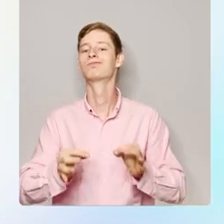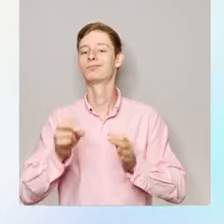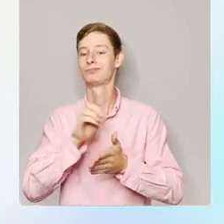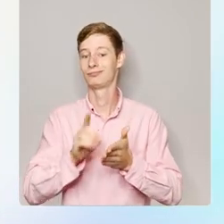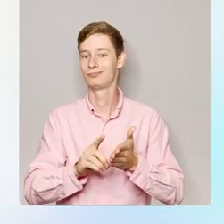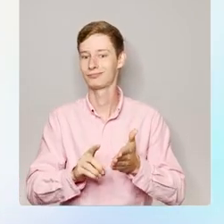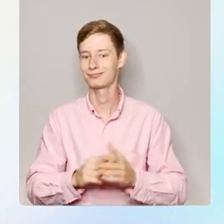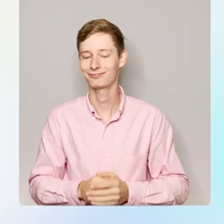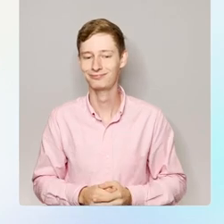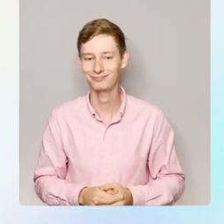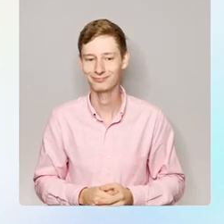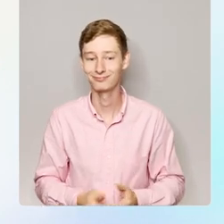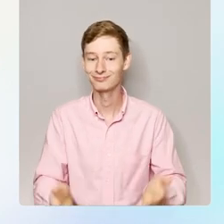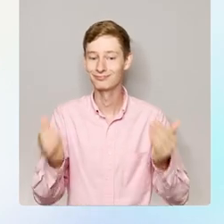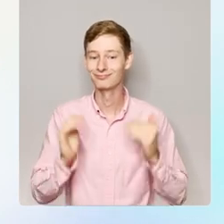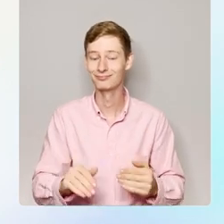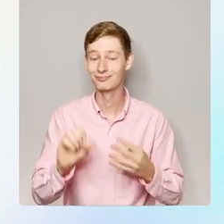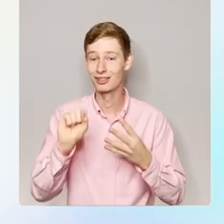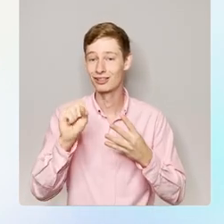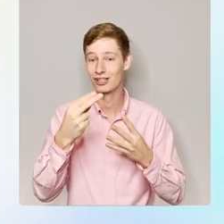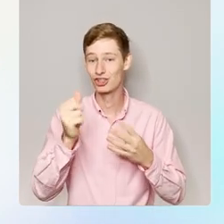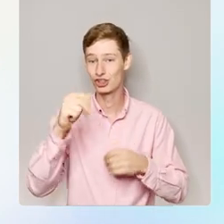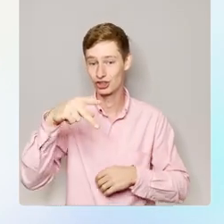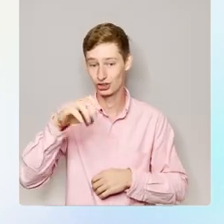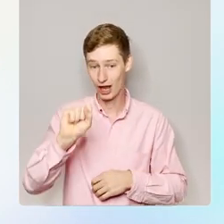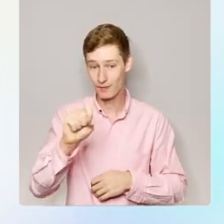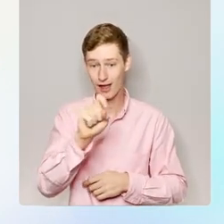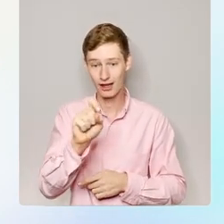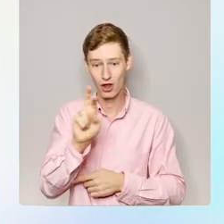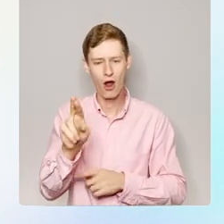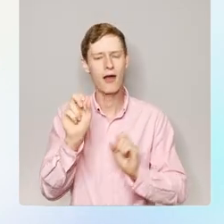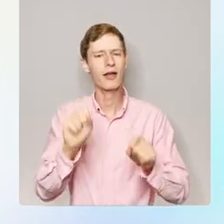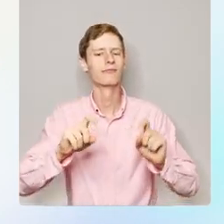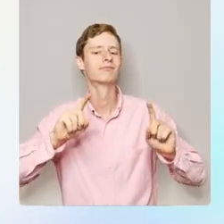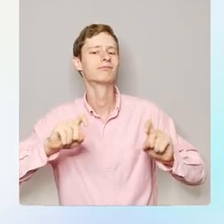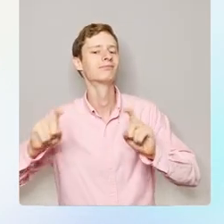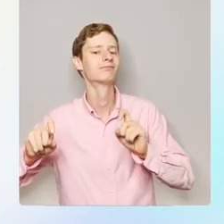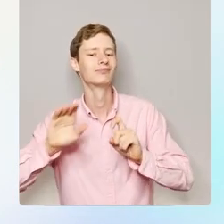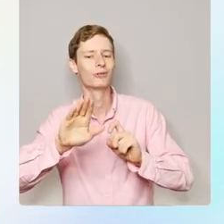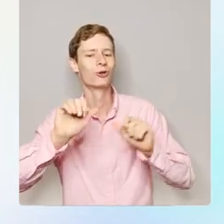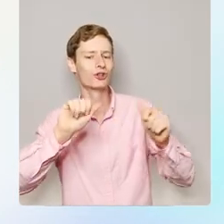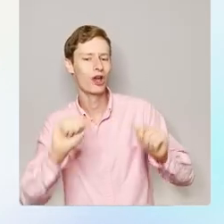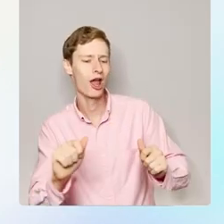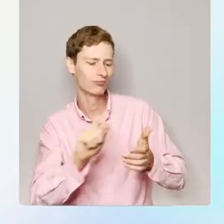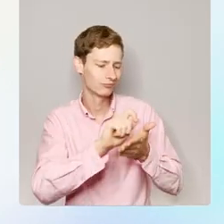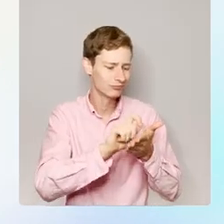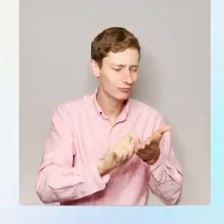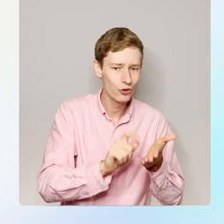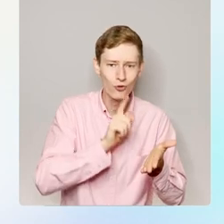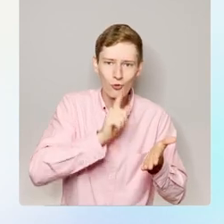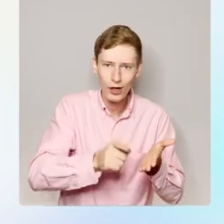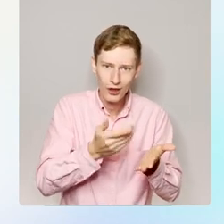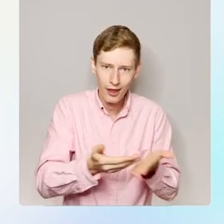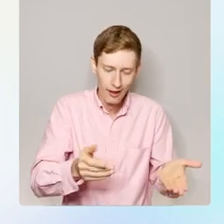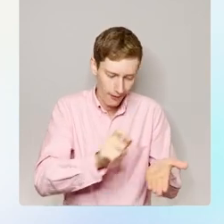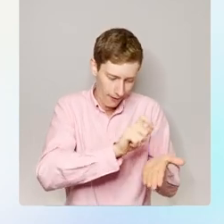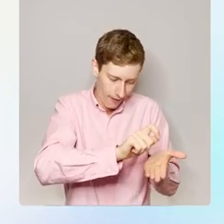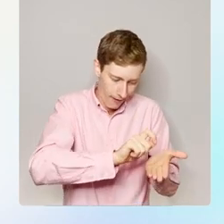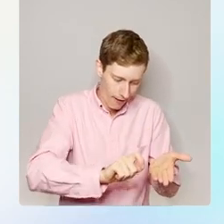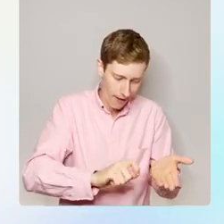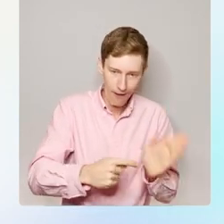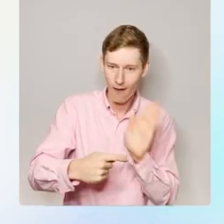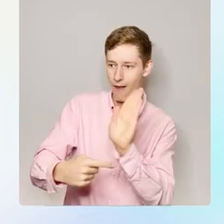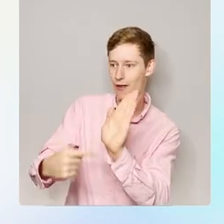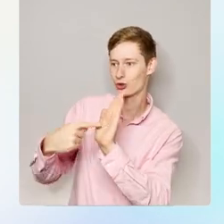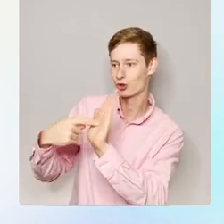With ShapesXR, a designer can prototype their ideas in mixed reality, make notes and sketches on a real surface, and then